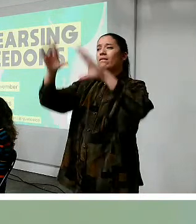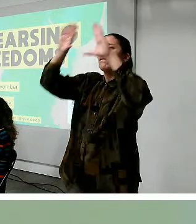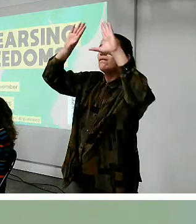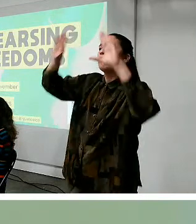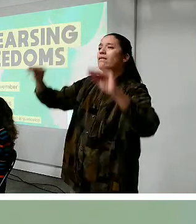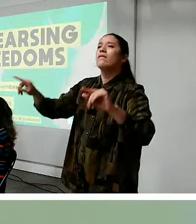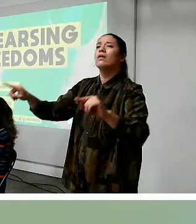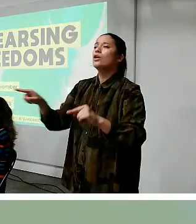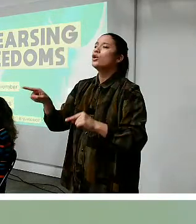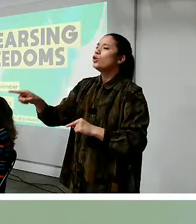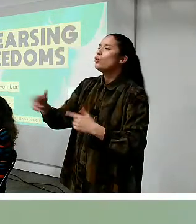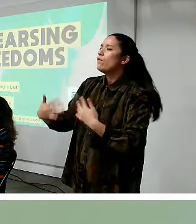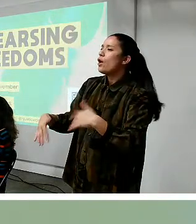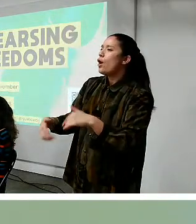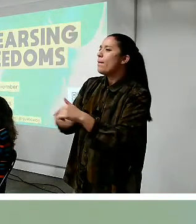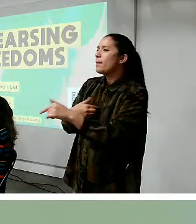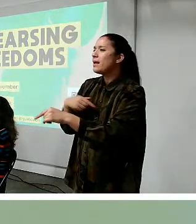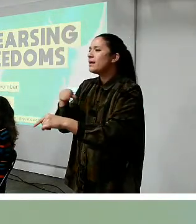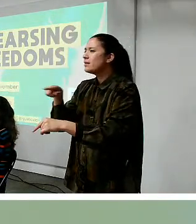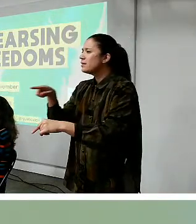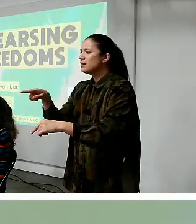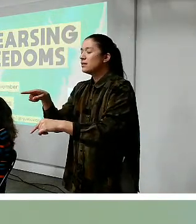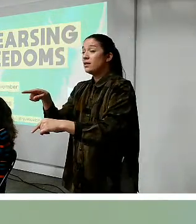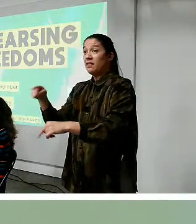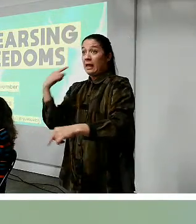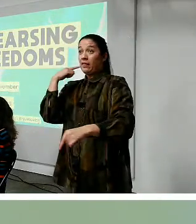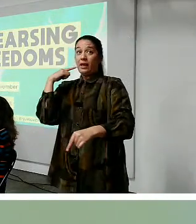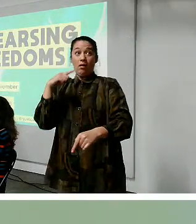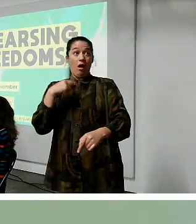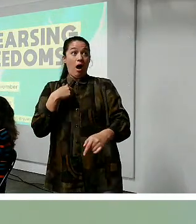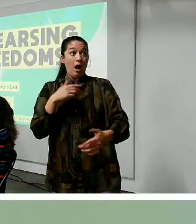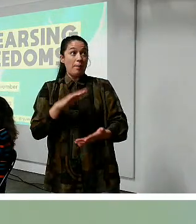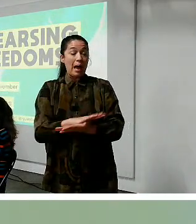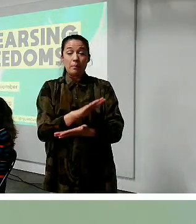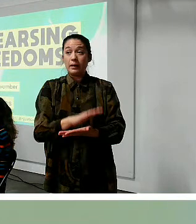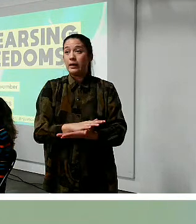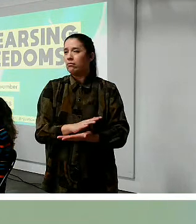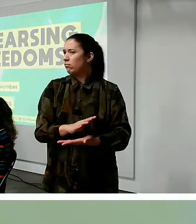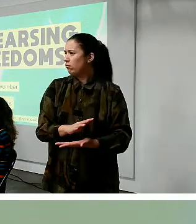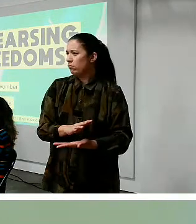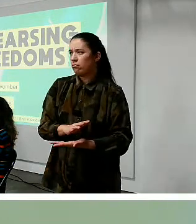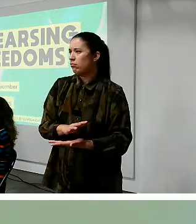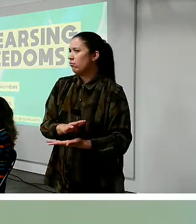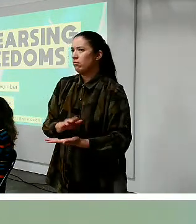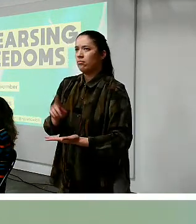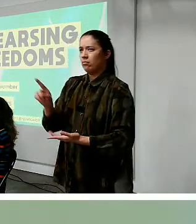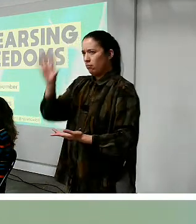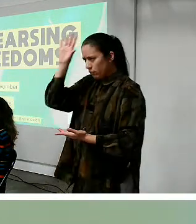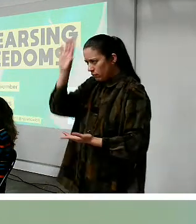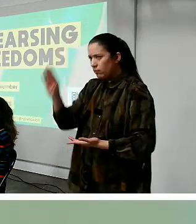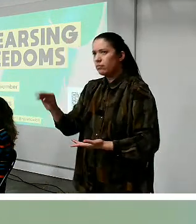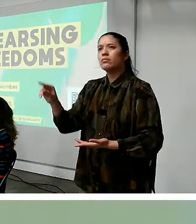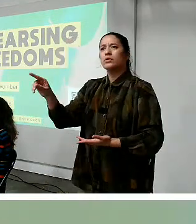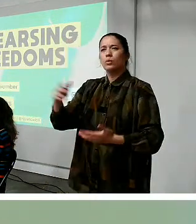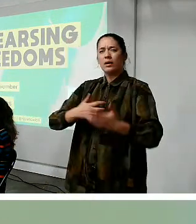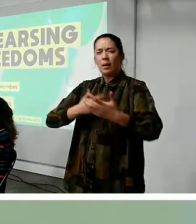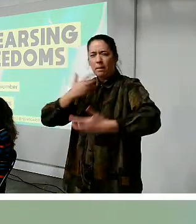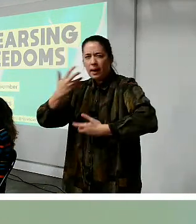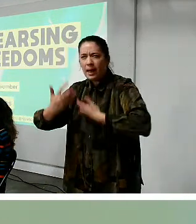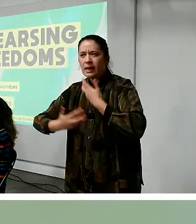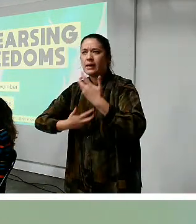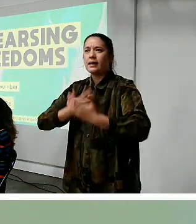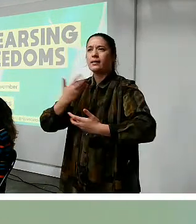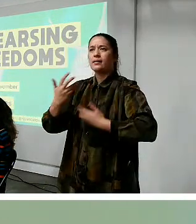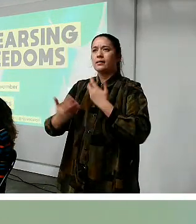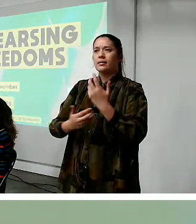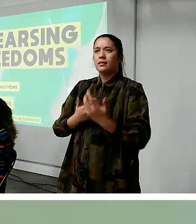kill you and say you enjoyed it. So, but I believe in complaining, not just you complaining about a specific